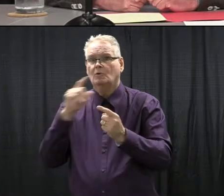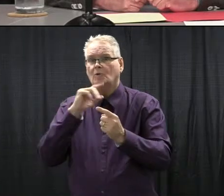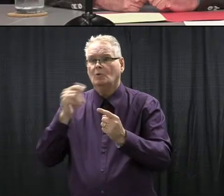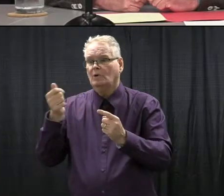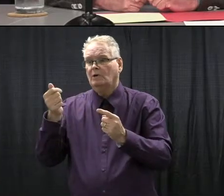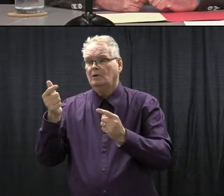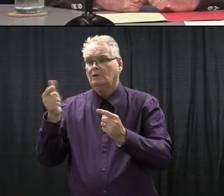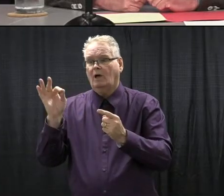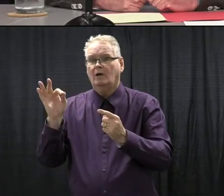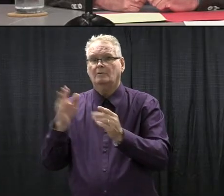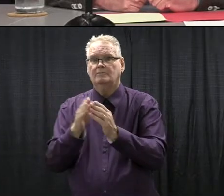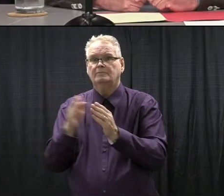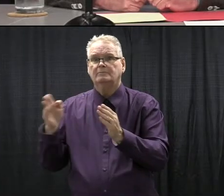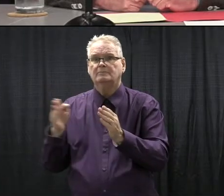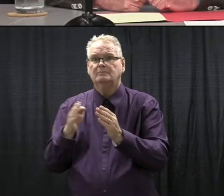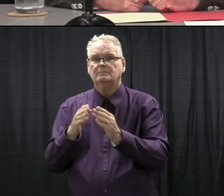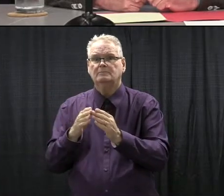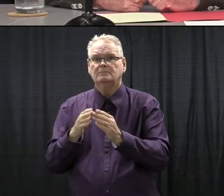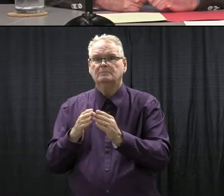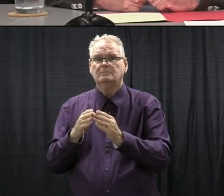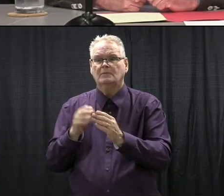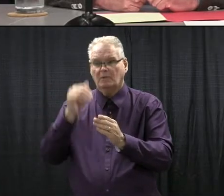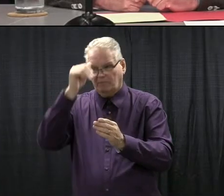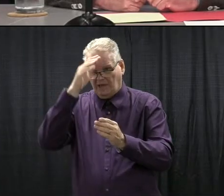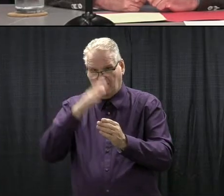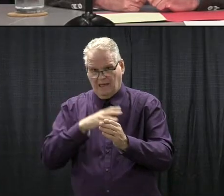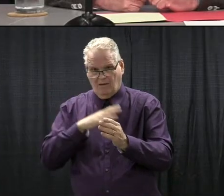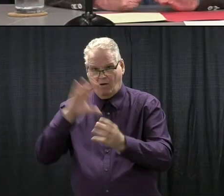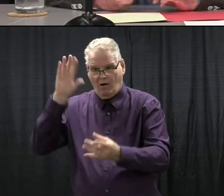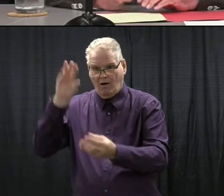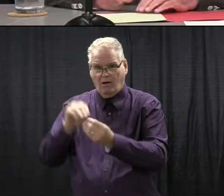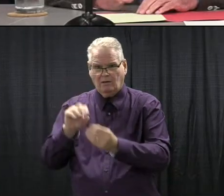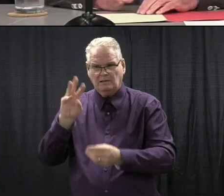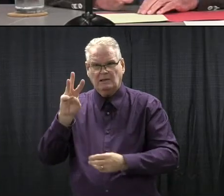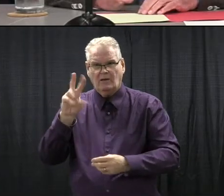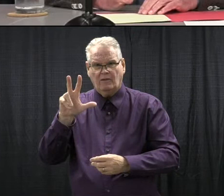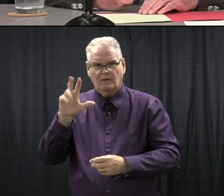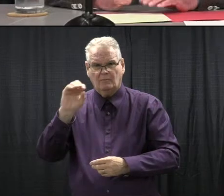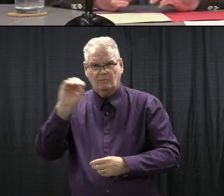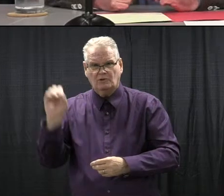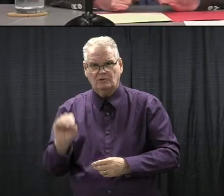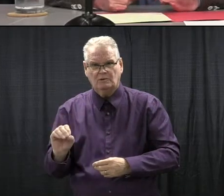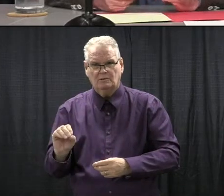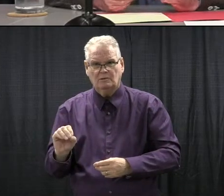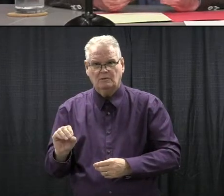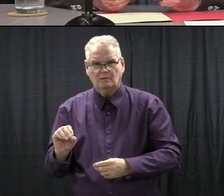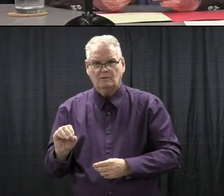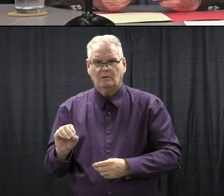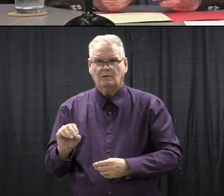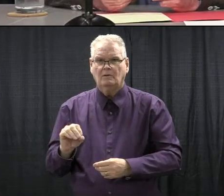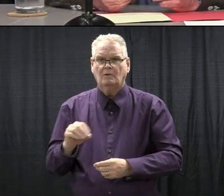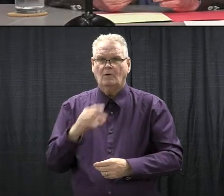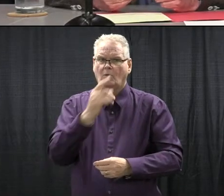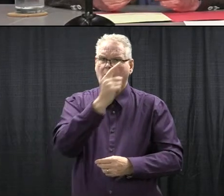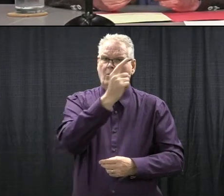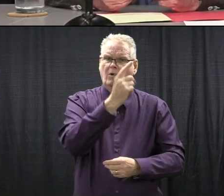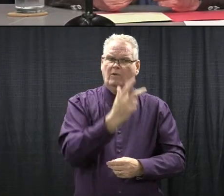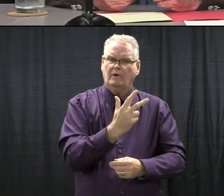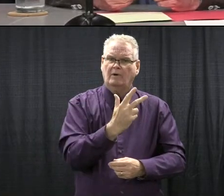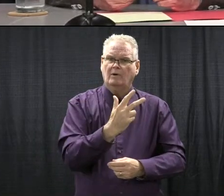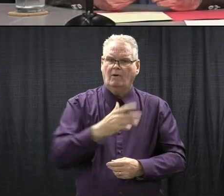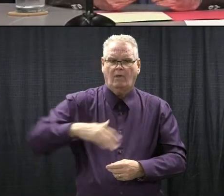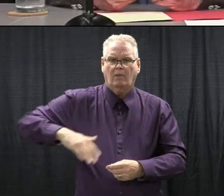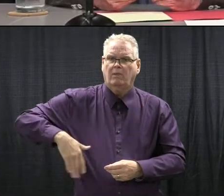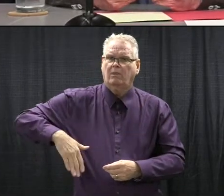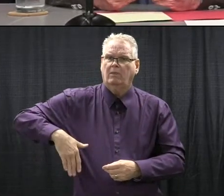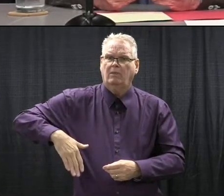it's only 63%. So there's still about a third that haven't gone out and gotten a first dose. So first of all, how concerned are you that there are some age groups where we're not